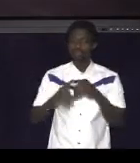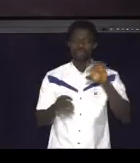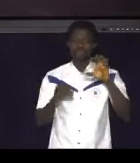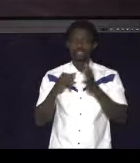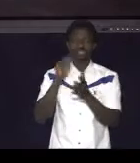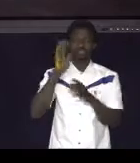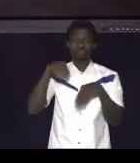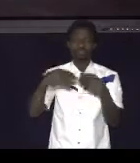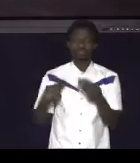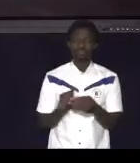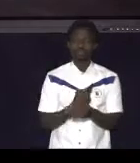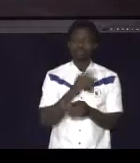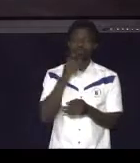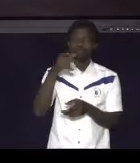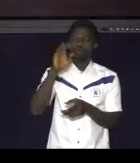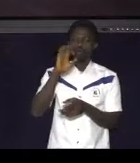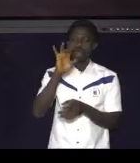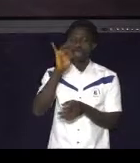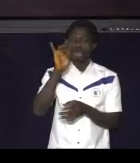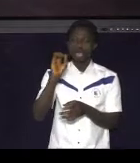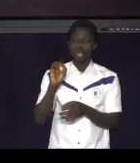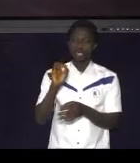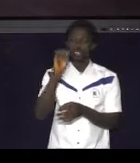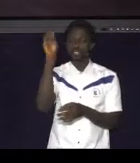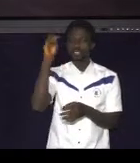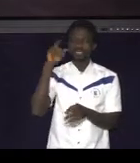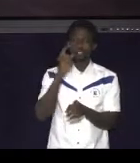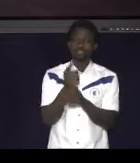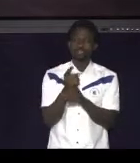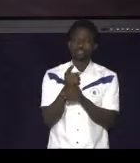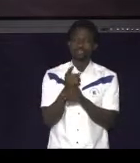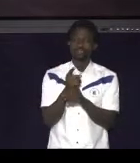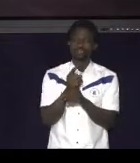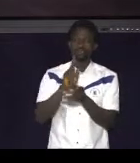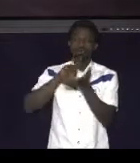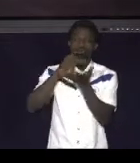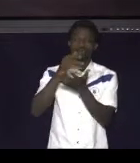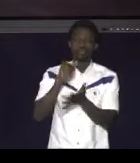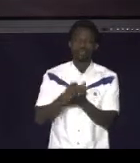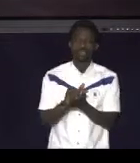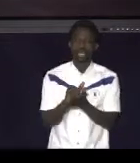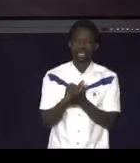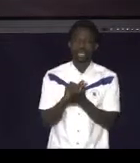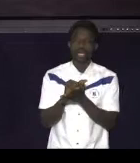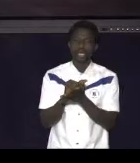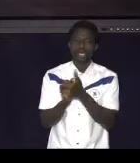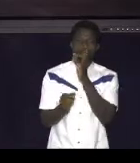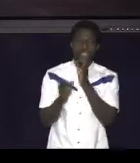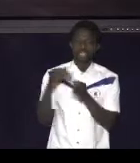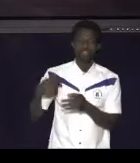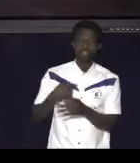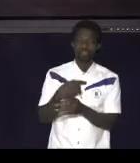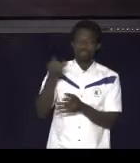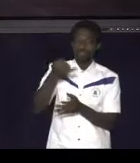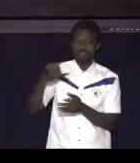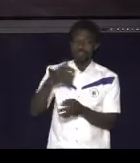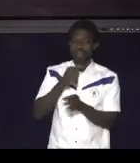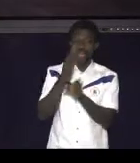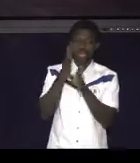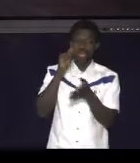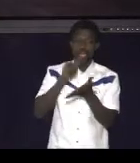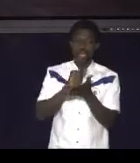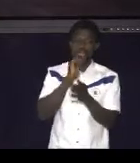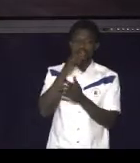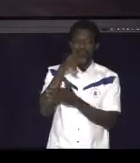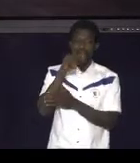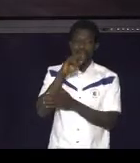us 180 degrees. So let's just prove that. Okay, so if we draw a line that is